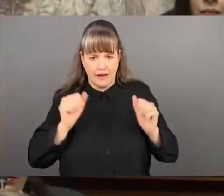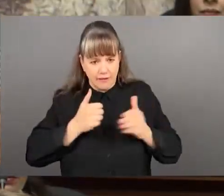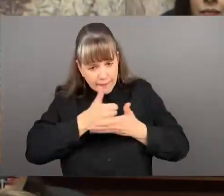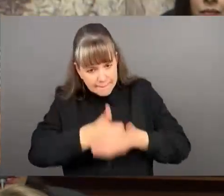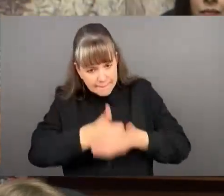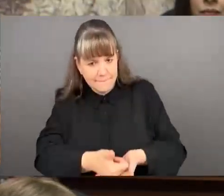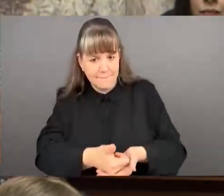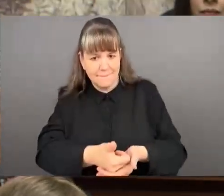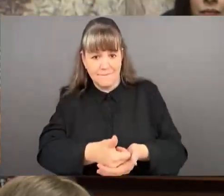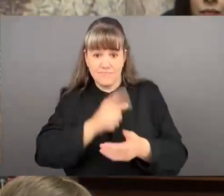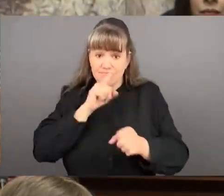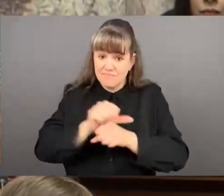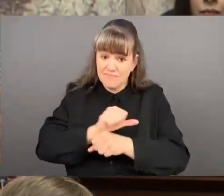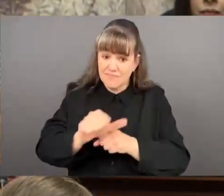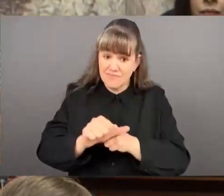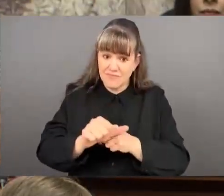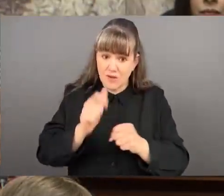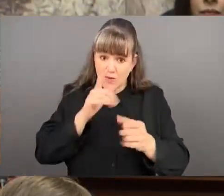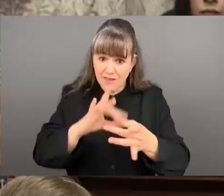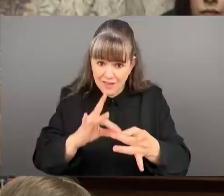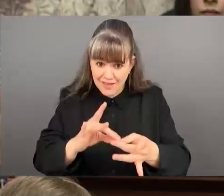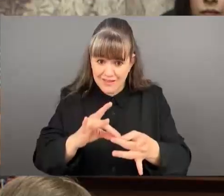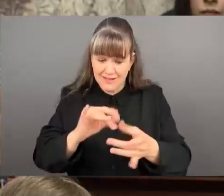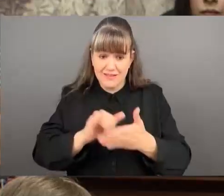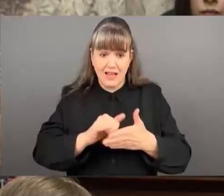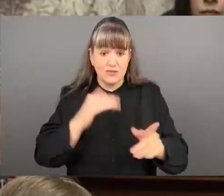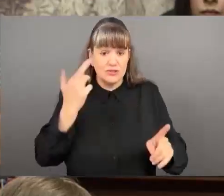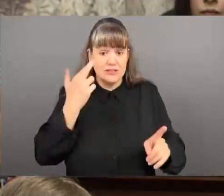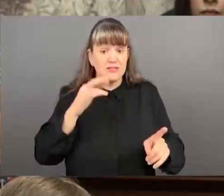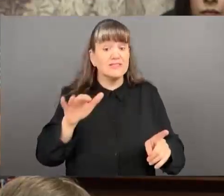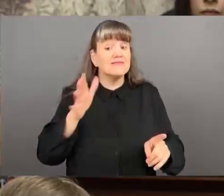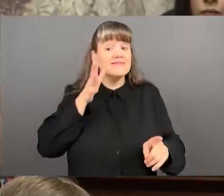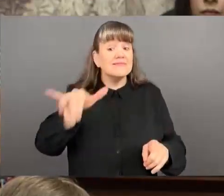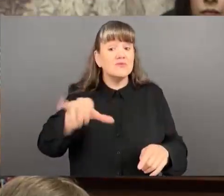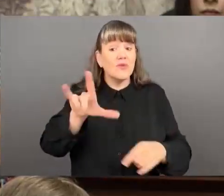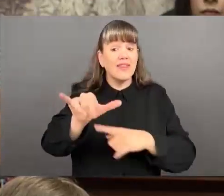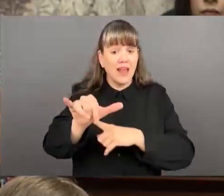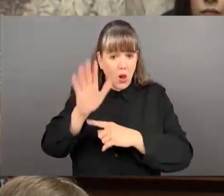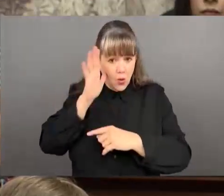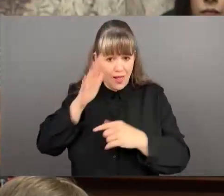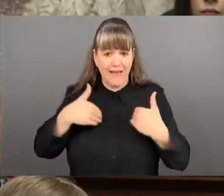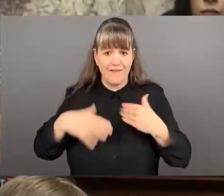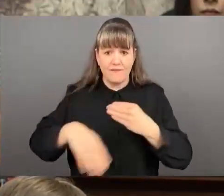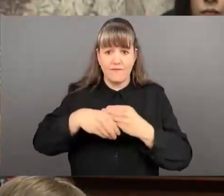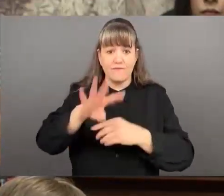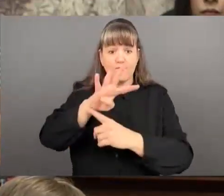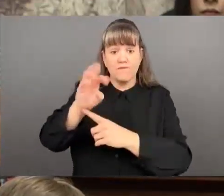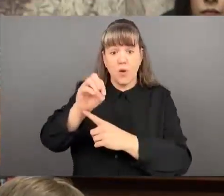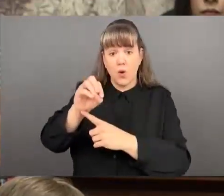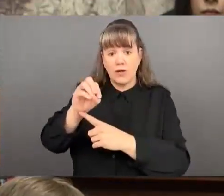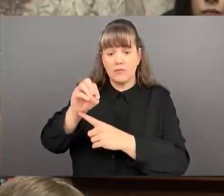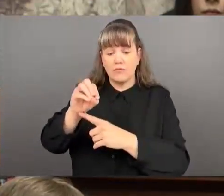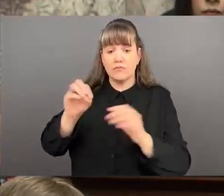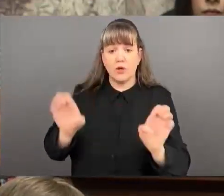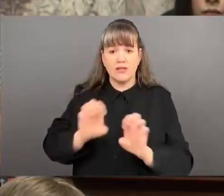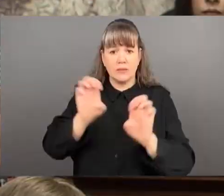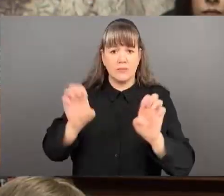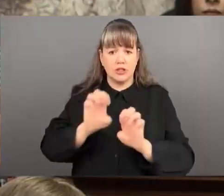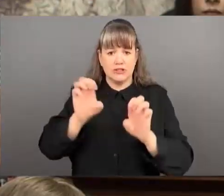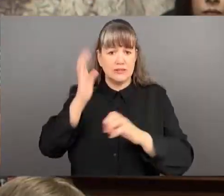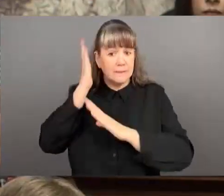reason that it's going to be in July. There will be 40 additional emergency beds available in Williams Lake to help part of the